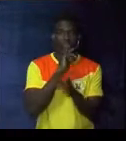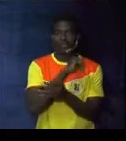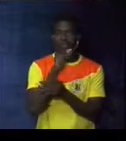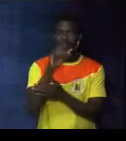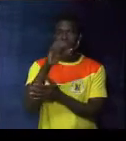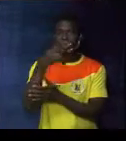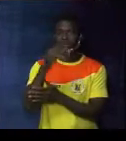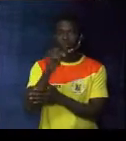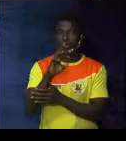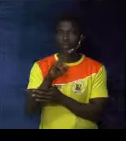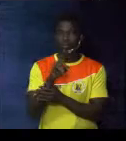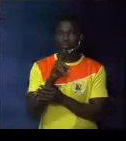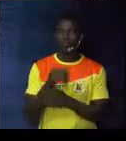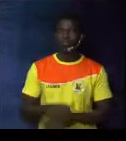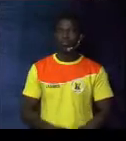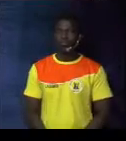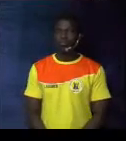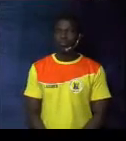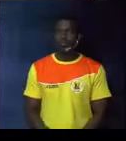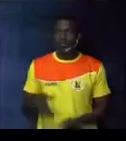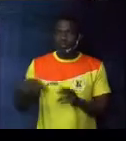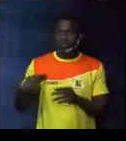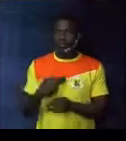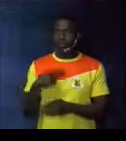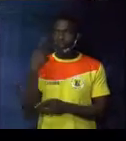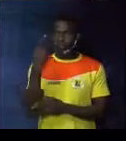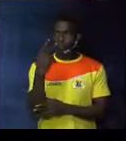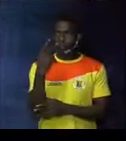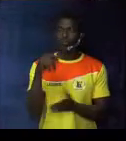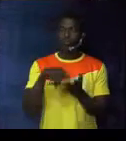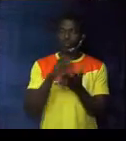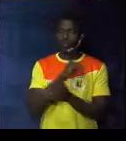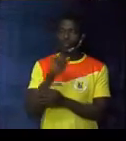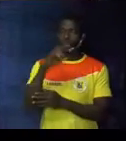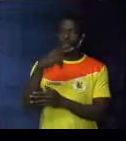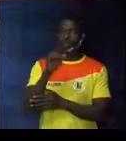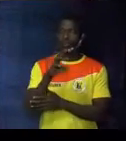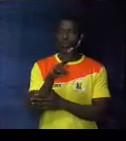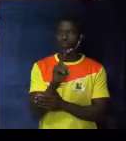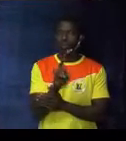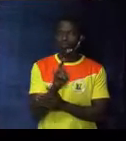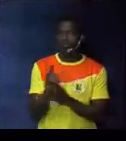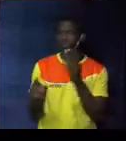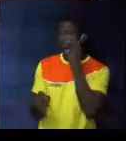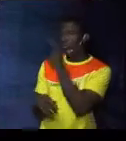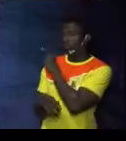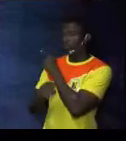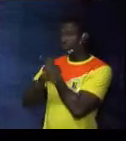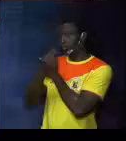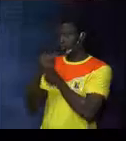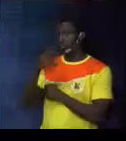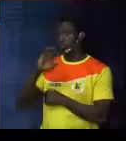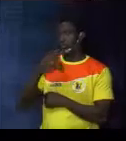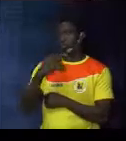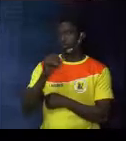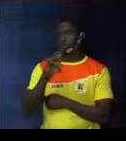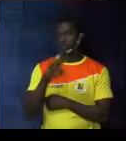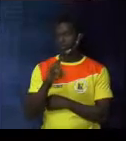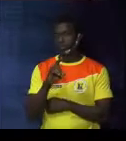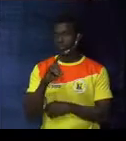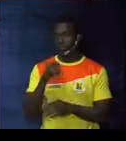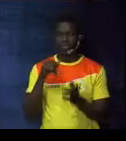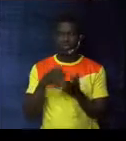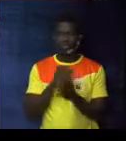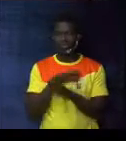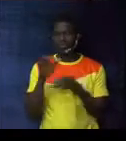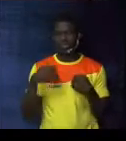friend. That line is what we call a chord. Let's see. This is a chord. This is also a chord.